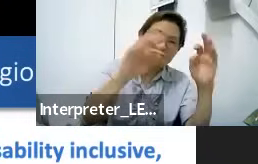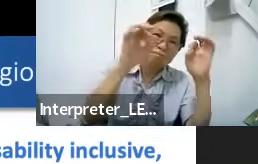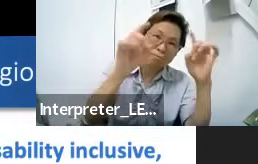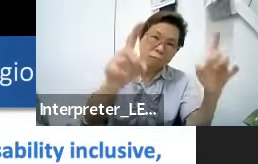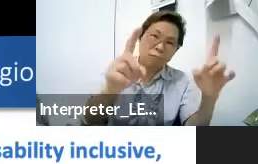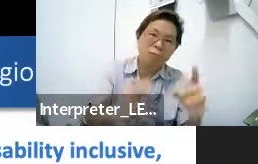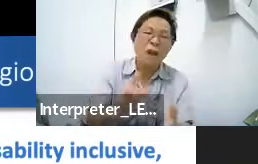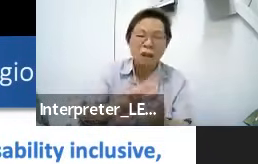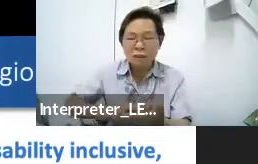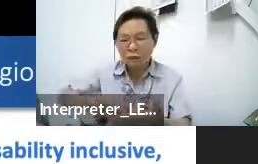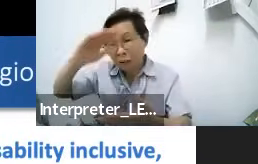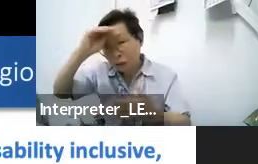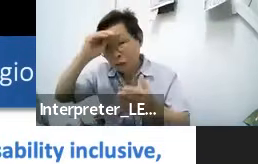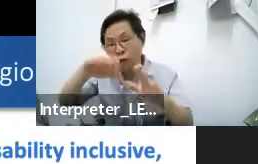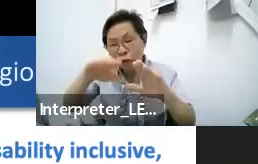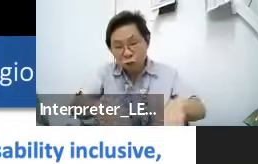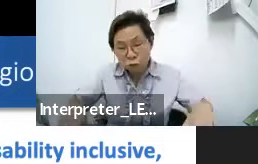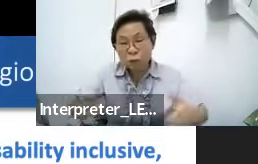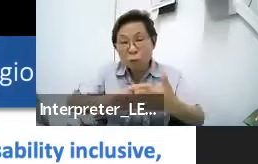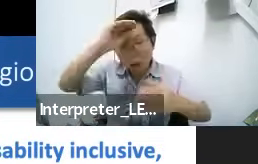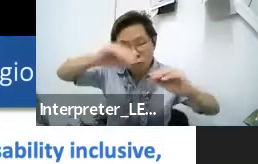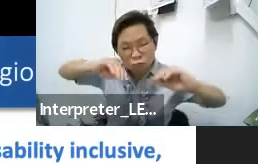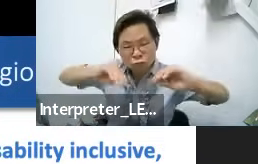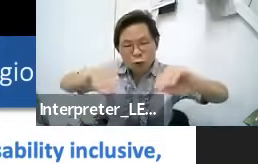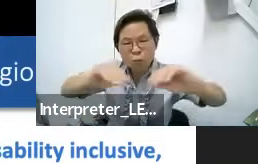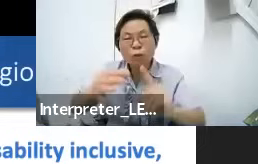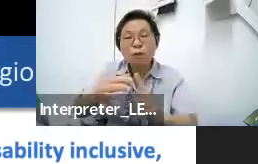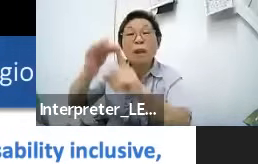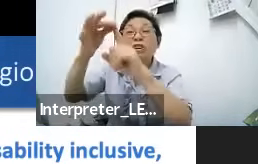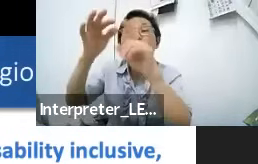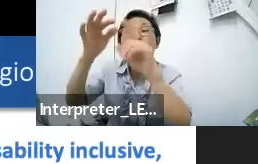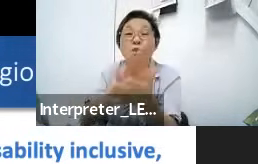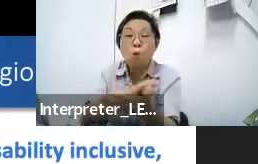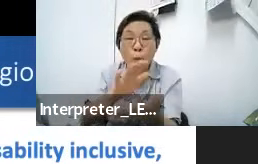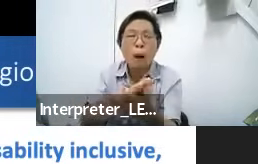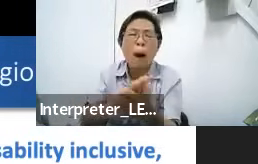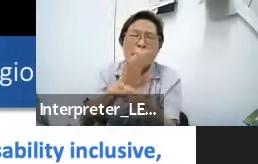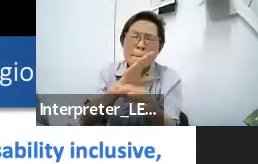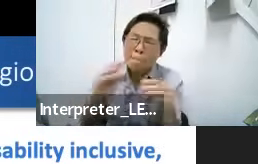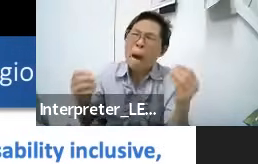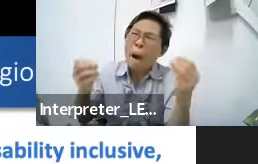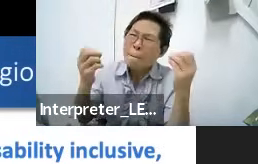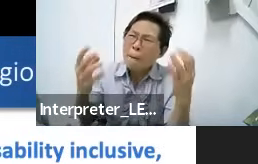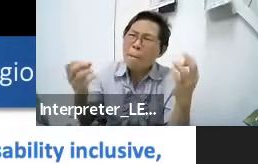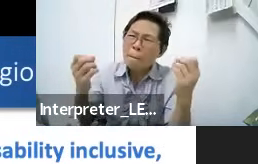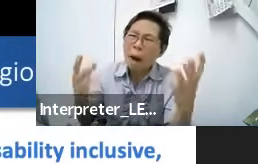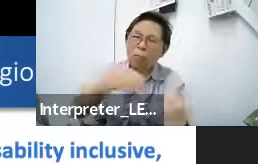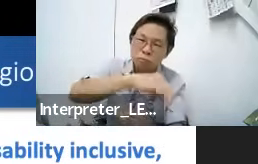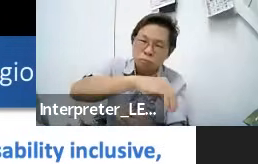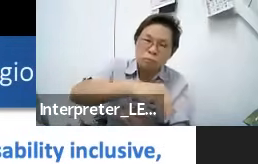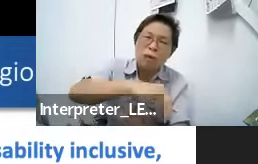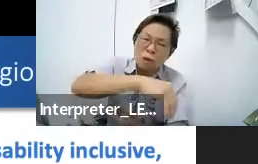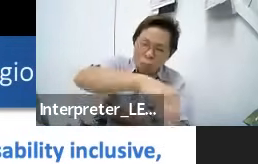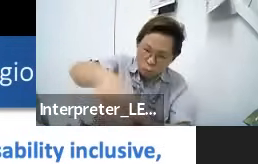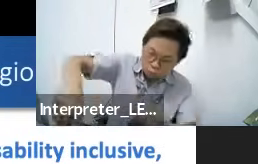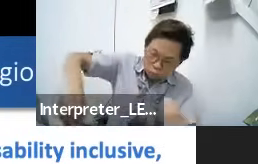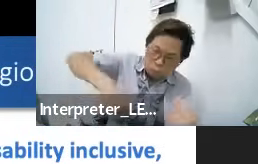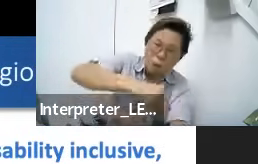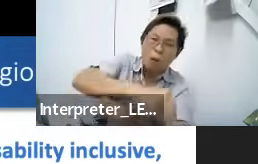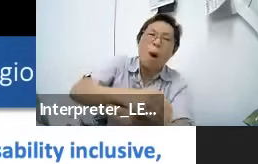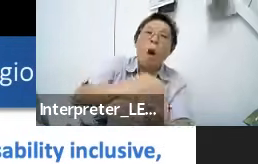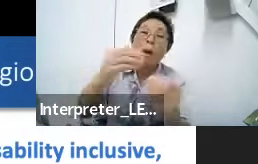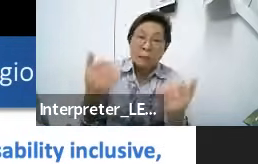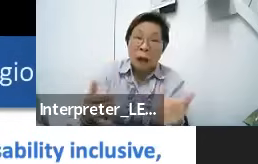the learners with disabilities are taught in special schools, but many are transitioning to a more